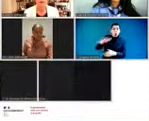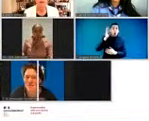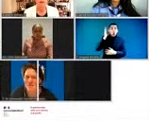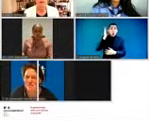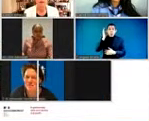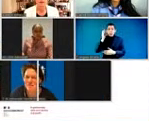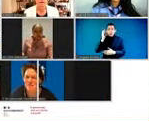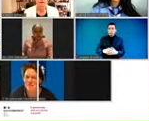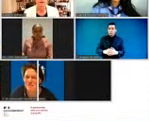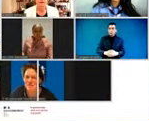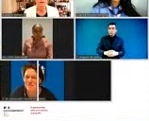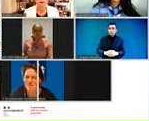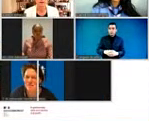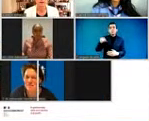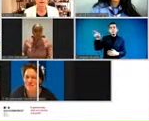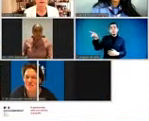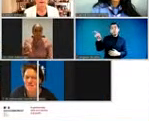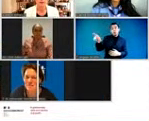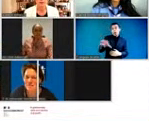a lot to